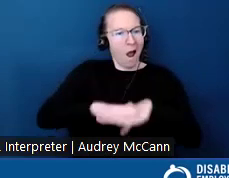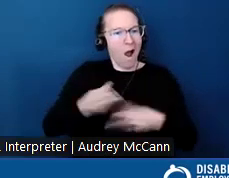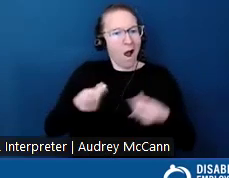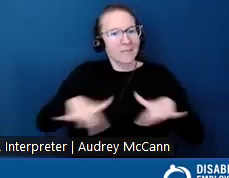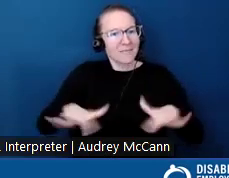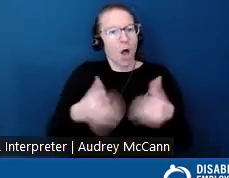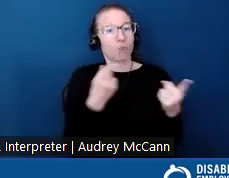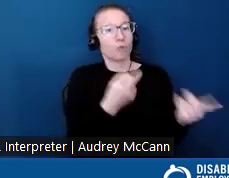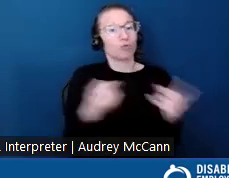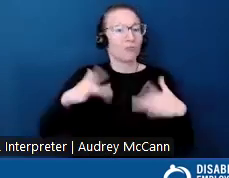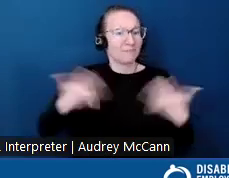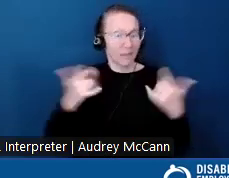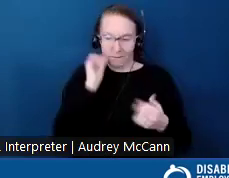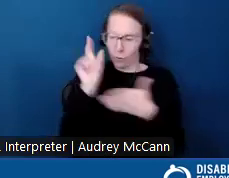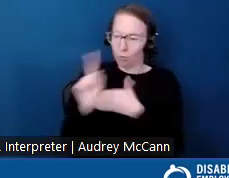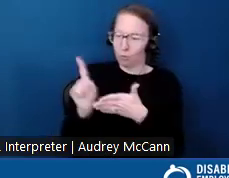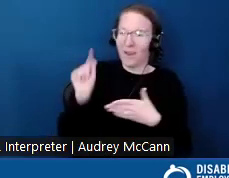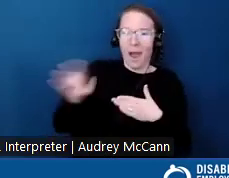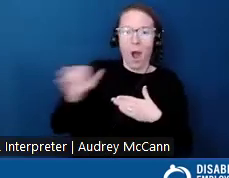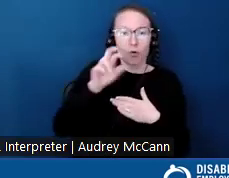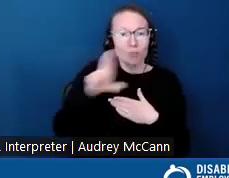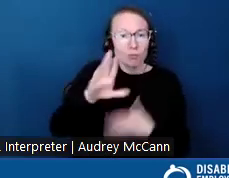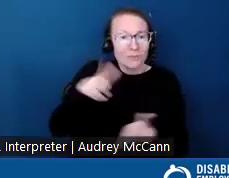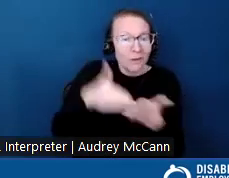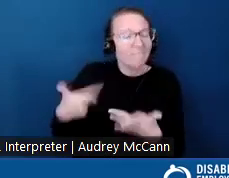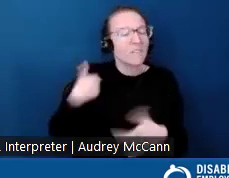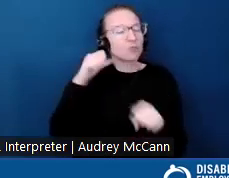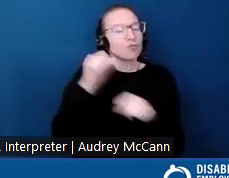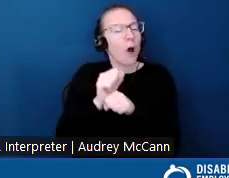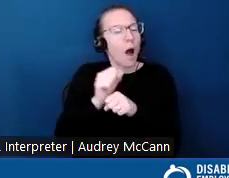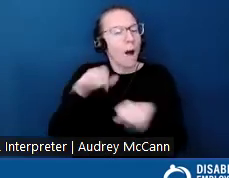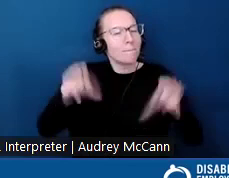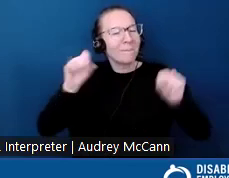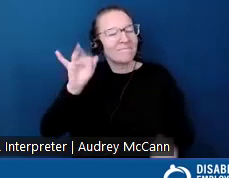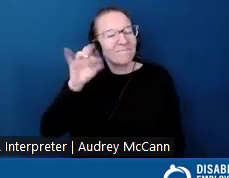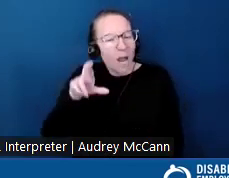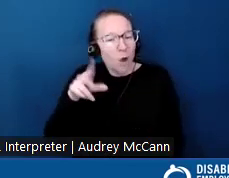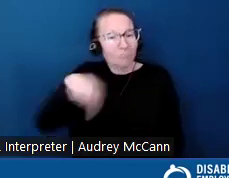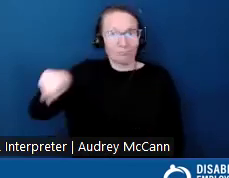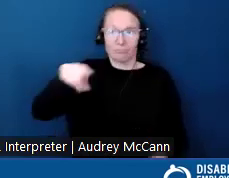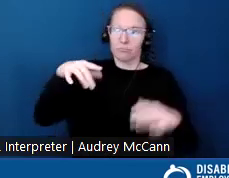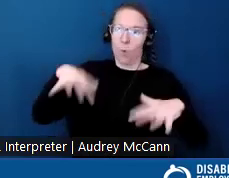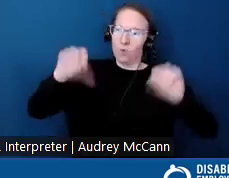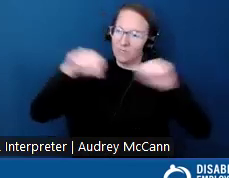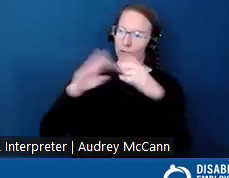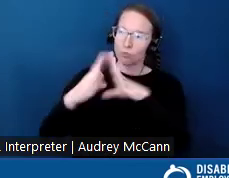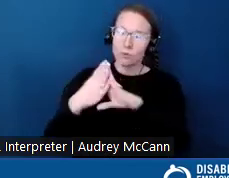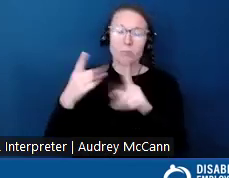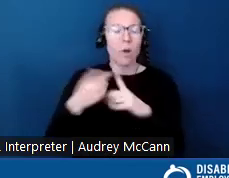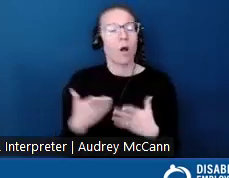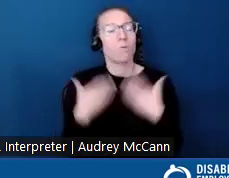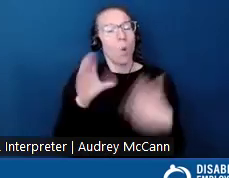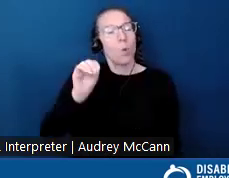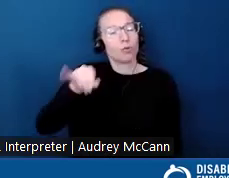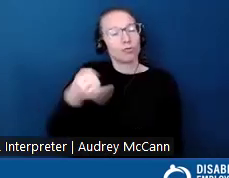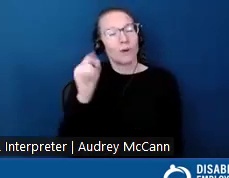week at the Career Center, job fairs in the community, and work with employers to offer on-the-job training or work